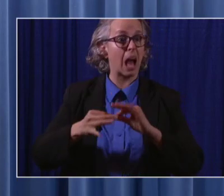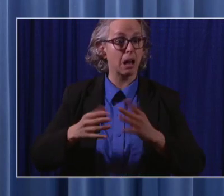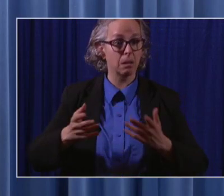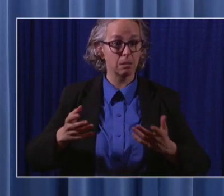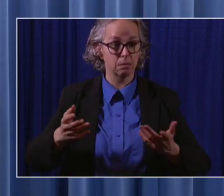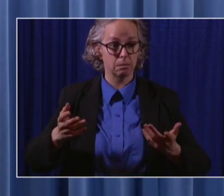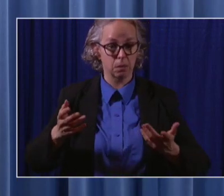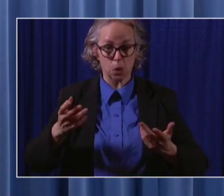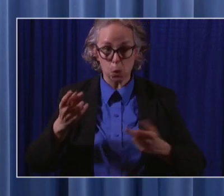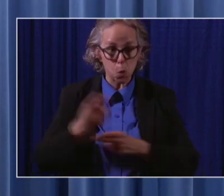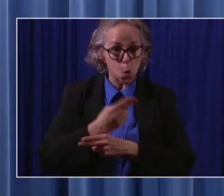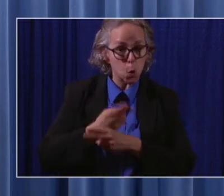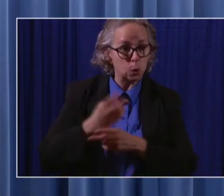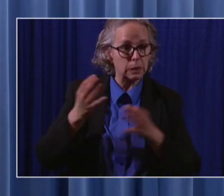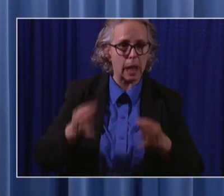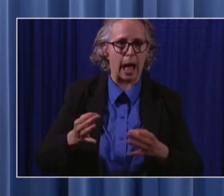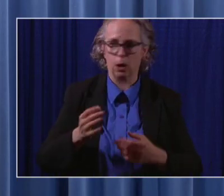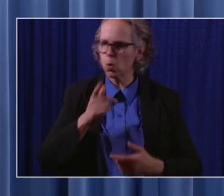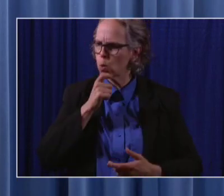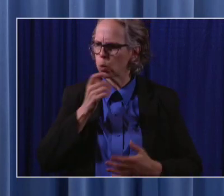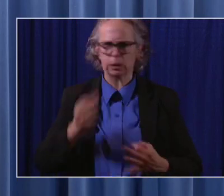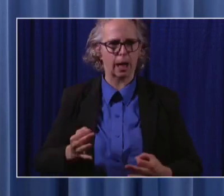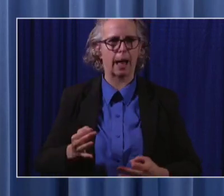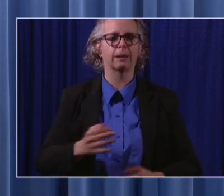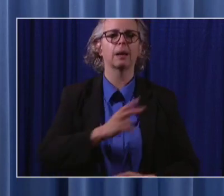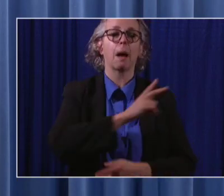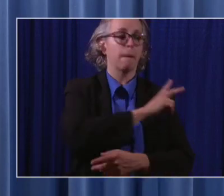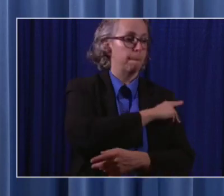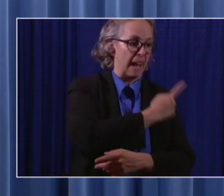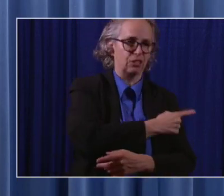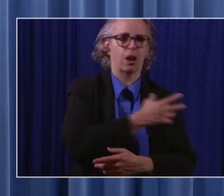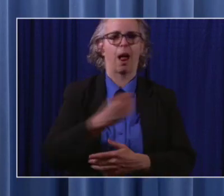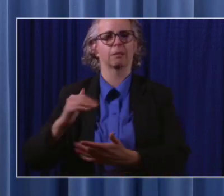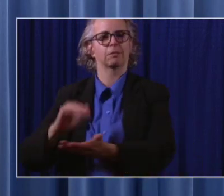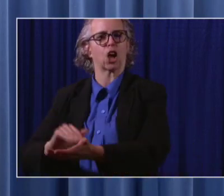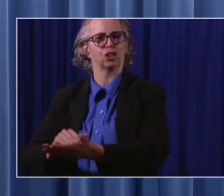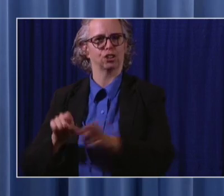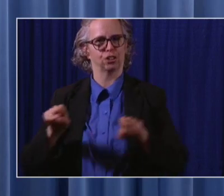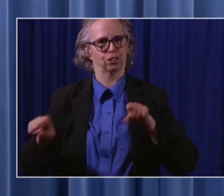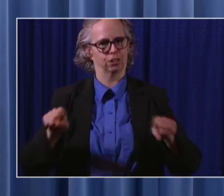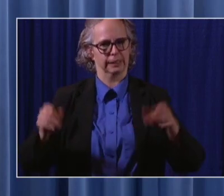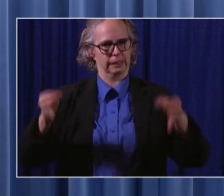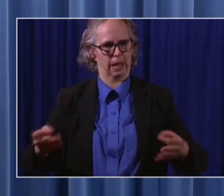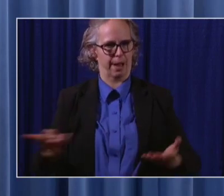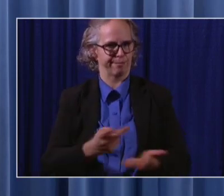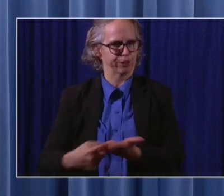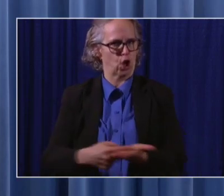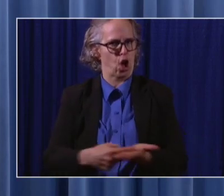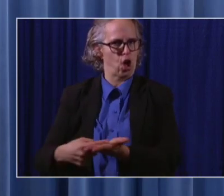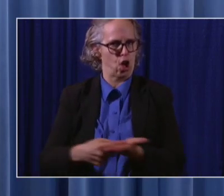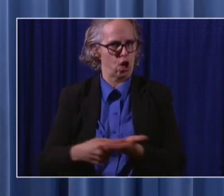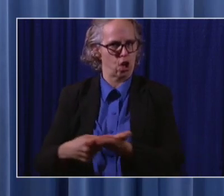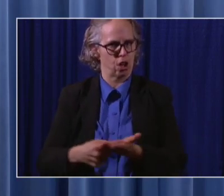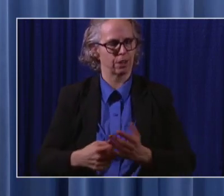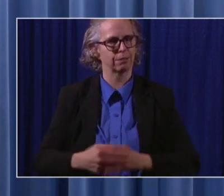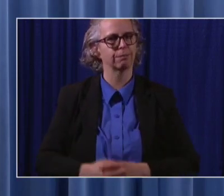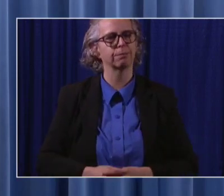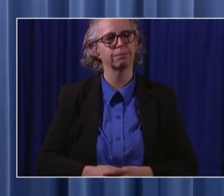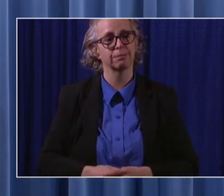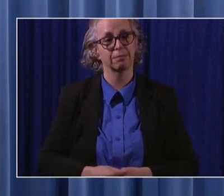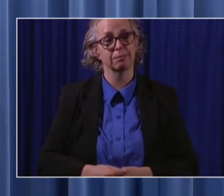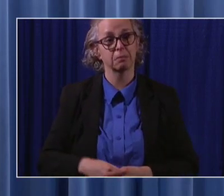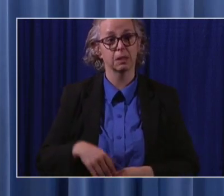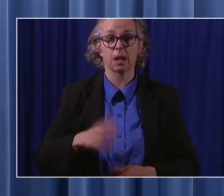a problem with our two regulatory boards when they have something that they